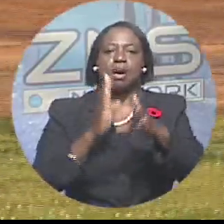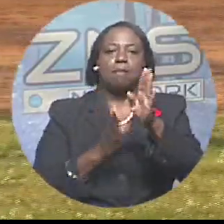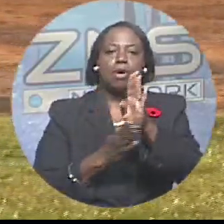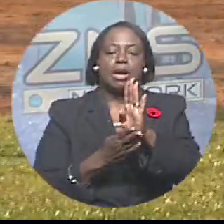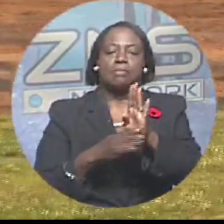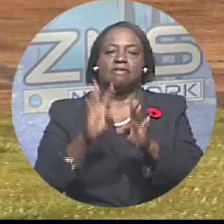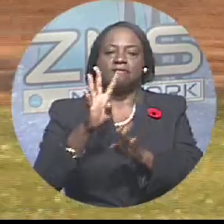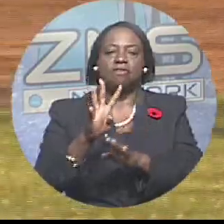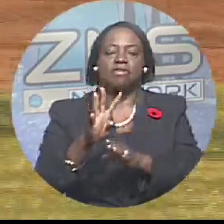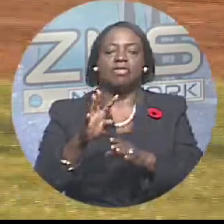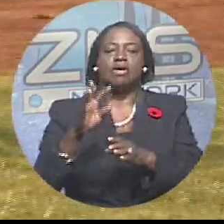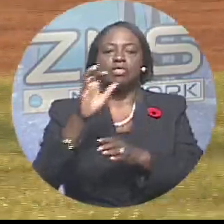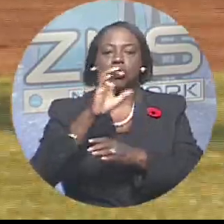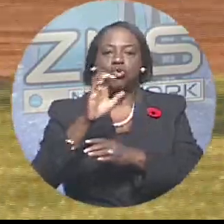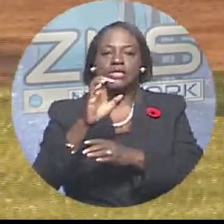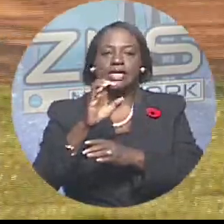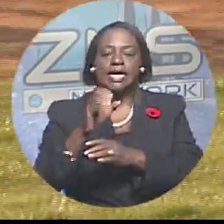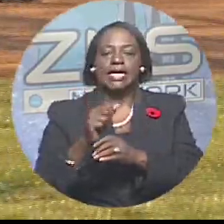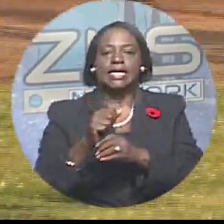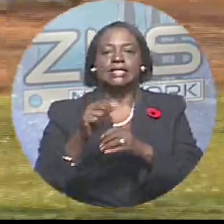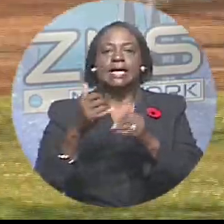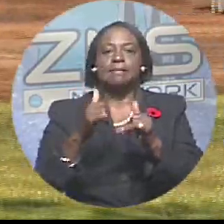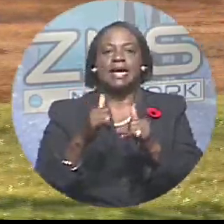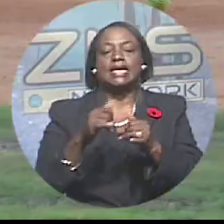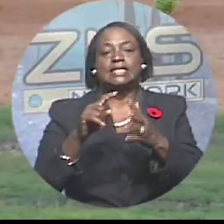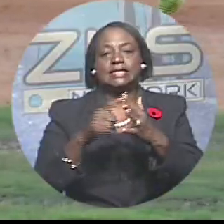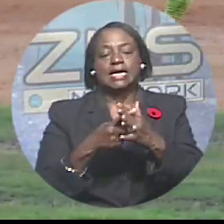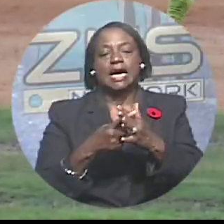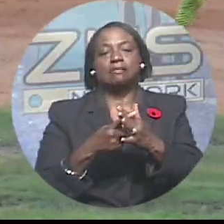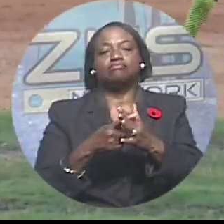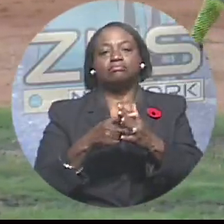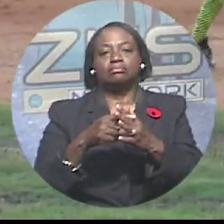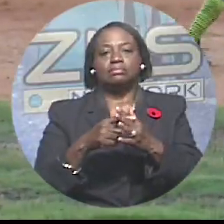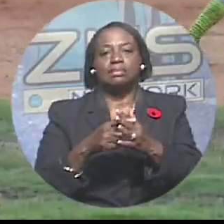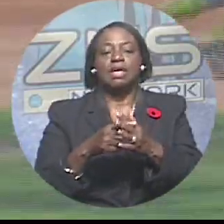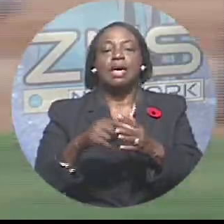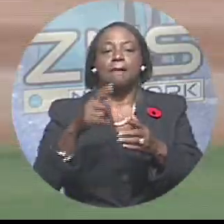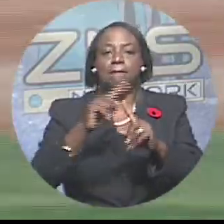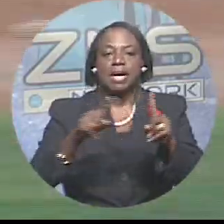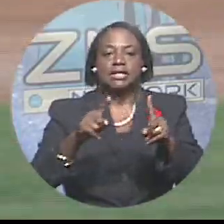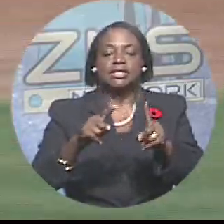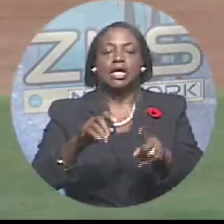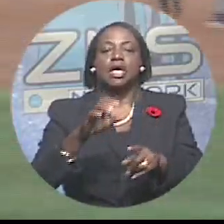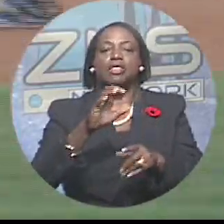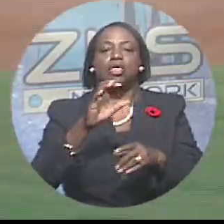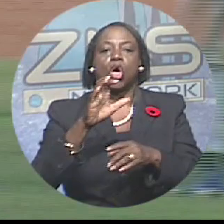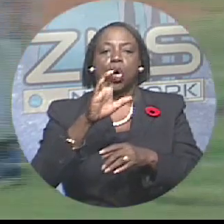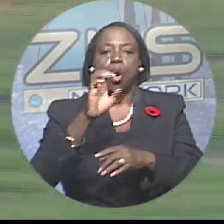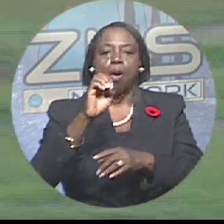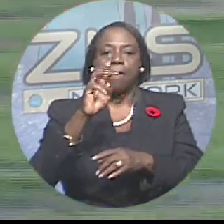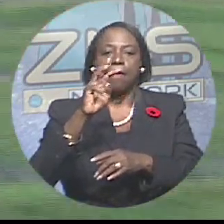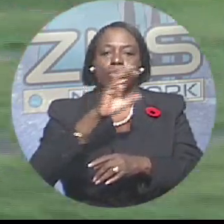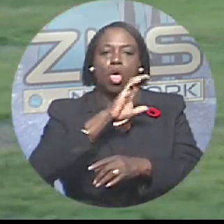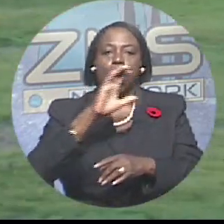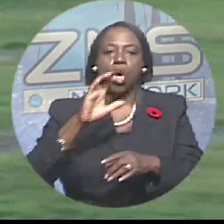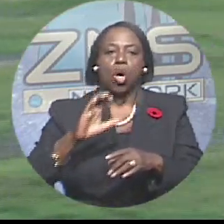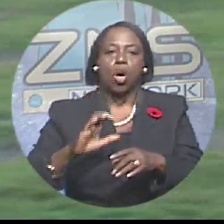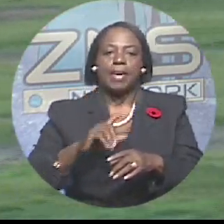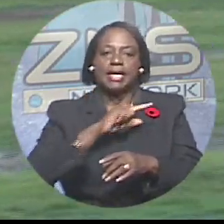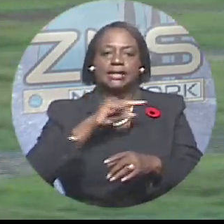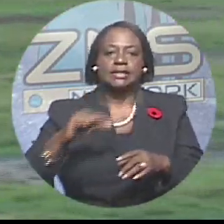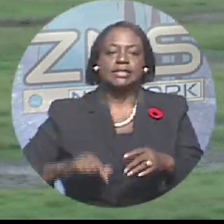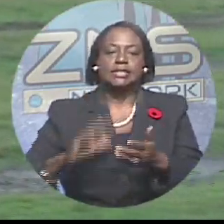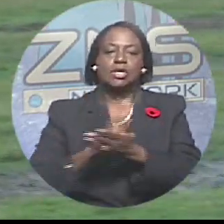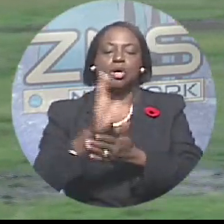3 runs on the board, and they start chipping away. However, the Comets, they would hold their nerve. They go on to